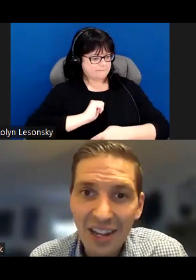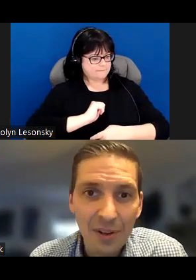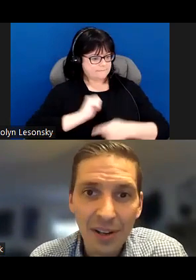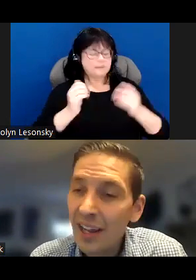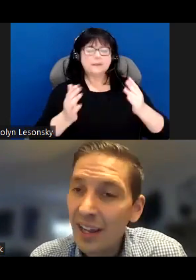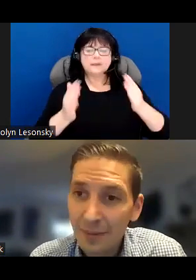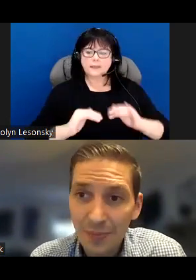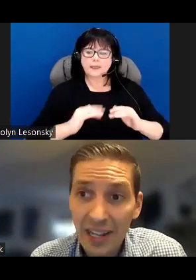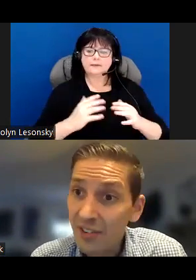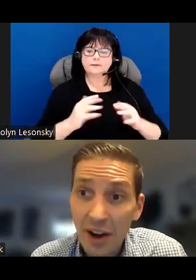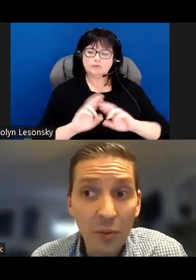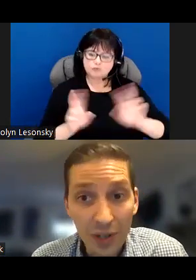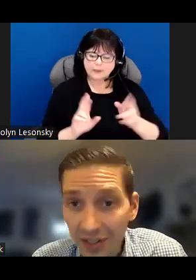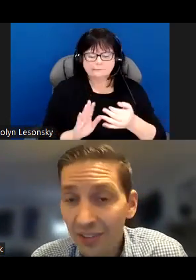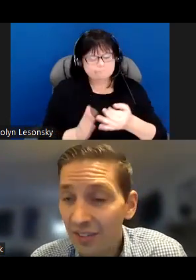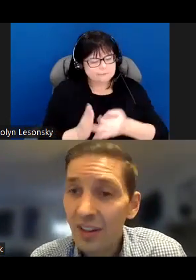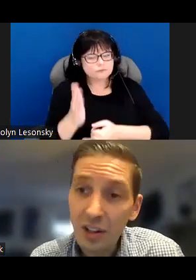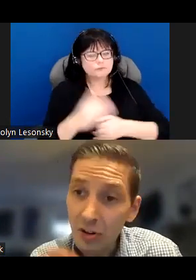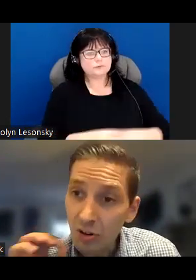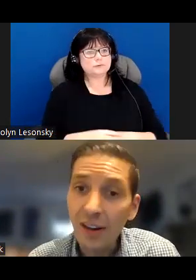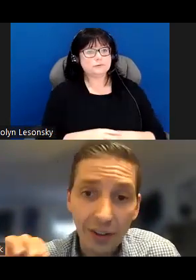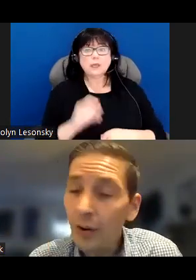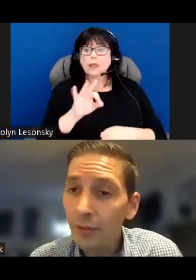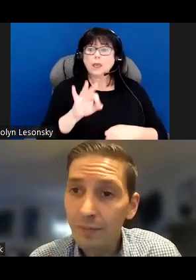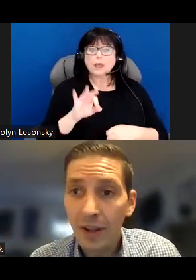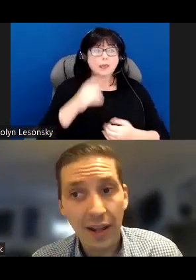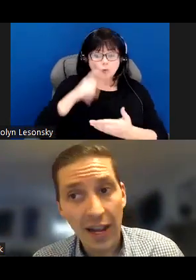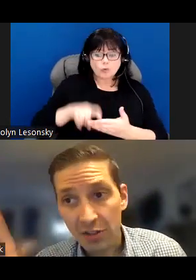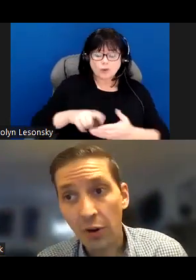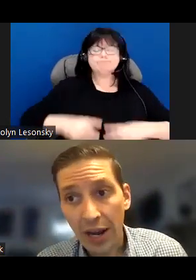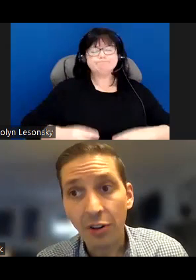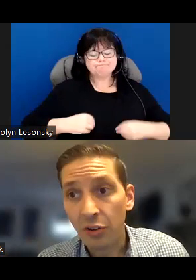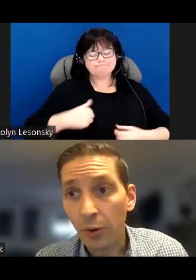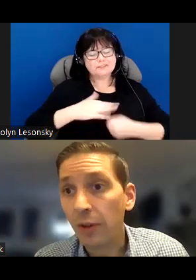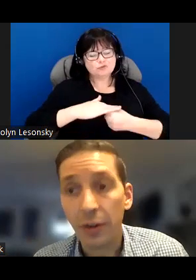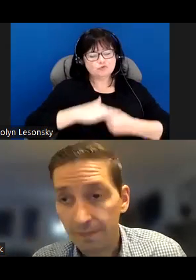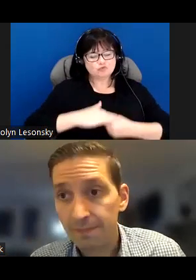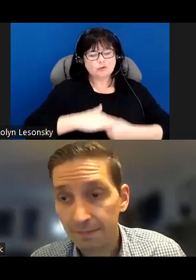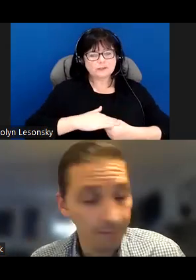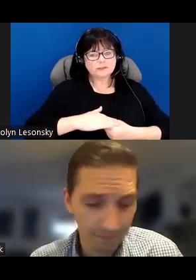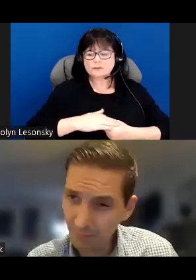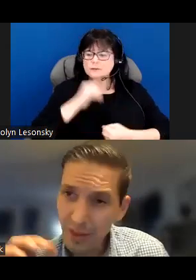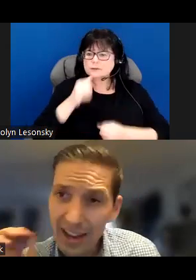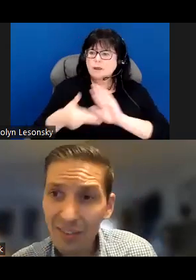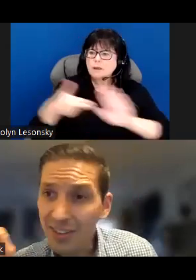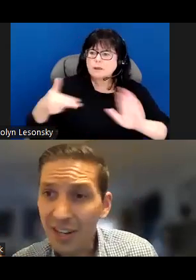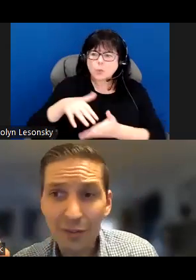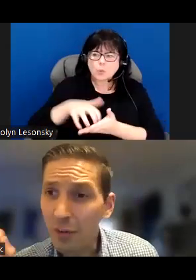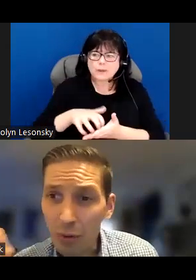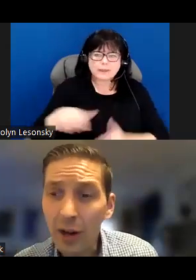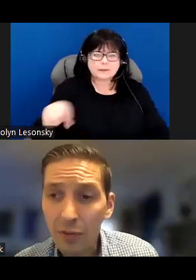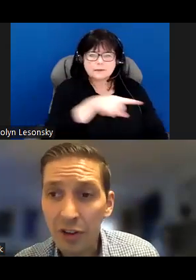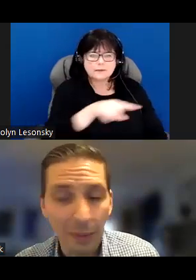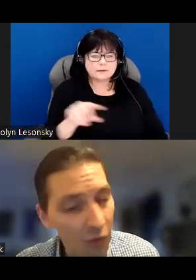Recognizing and accepting, hey, it's not a weakness, you're not alone, and you don't have to do it alone. As I've